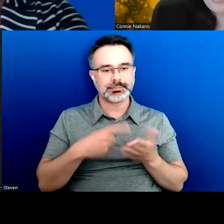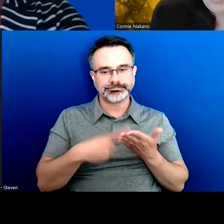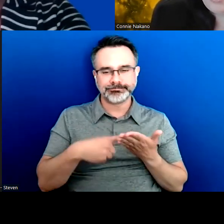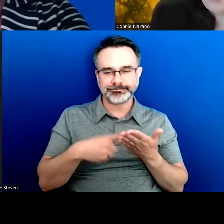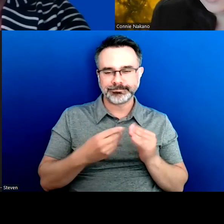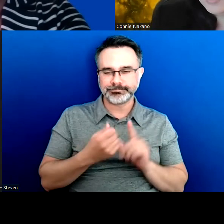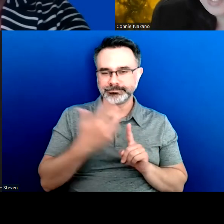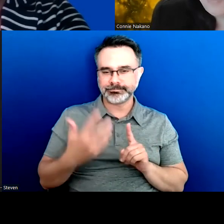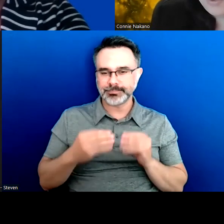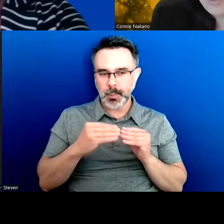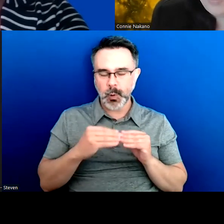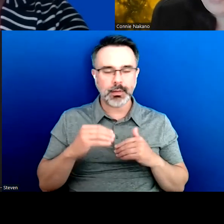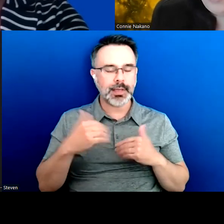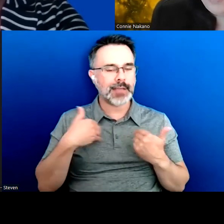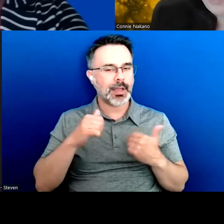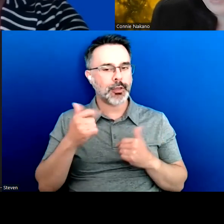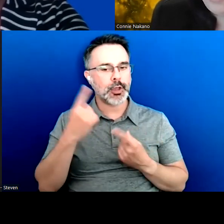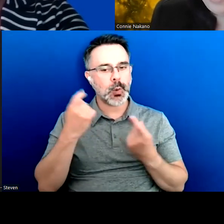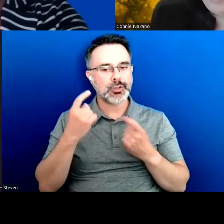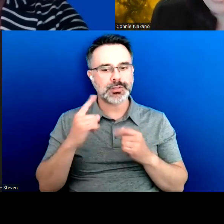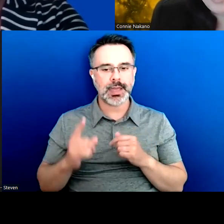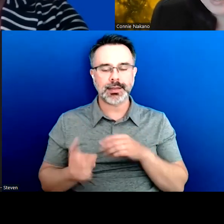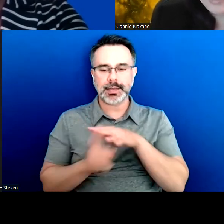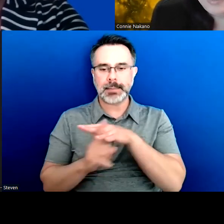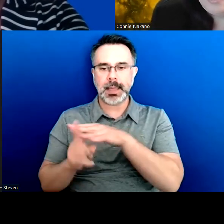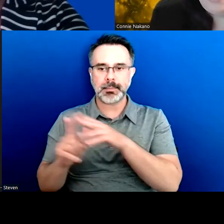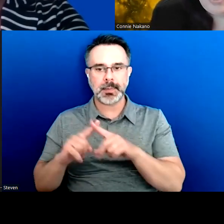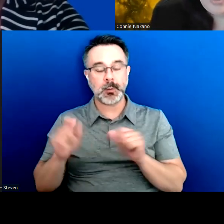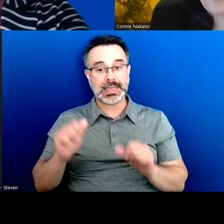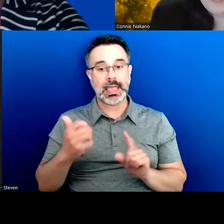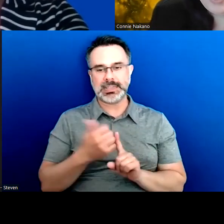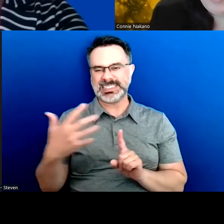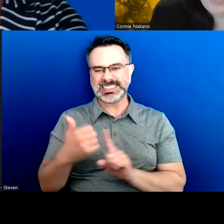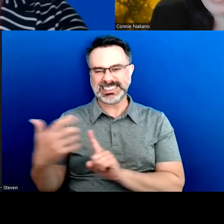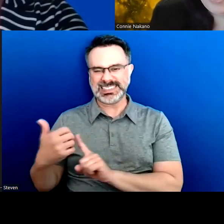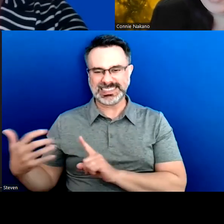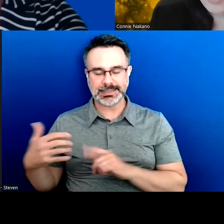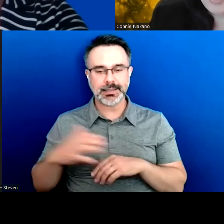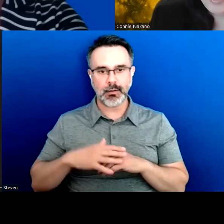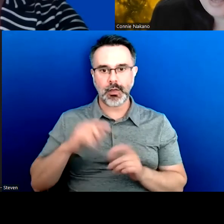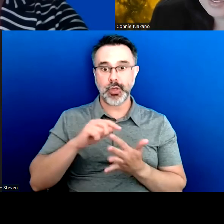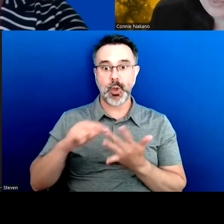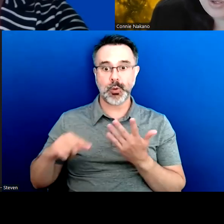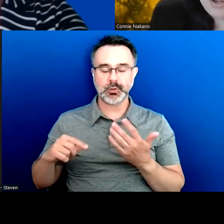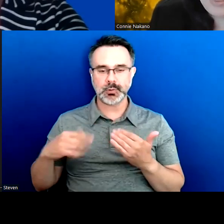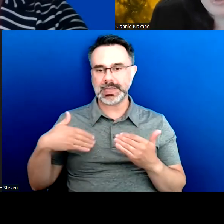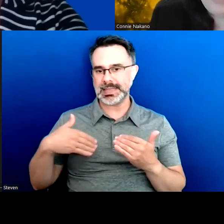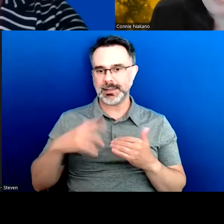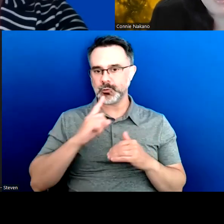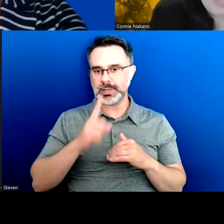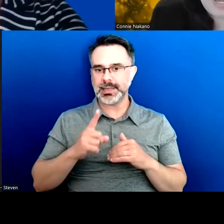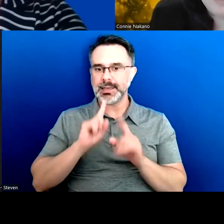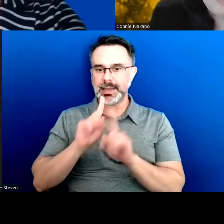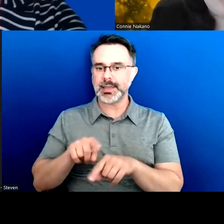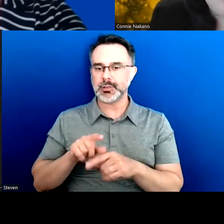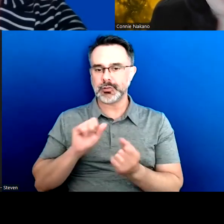there's other questions that have also been floated, but we can go more in detail with some of those questions and themes with you all. So we look forward